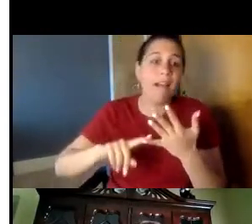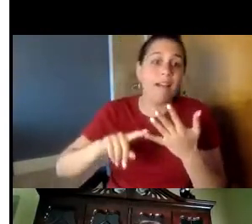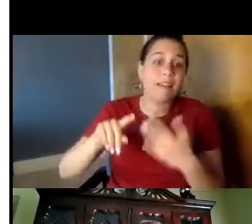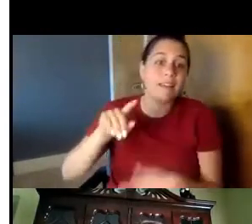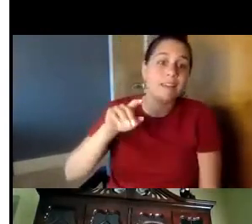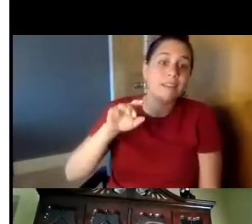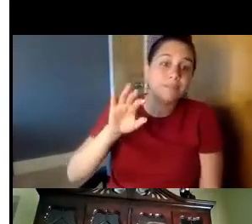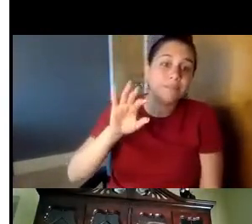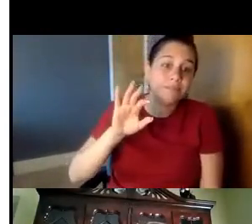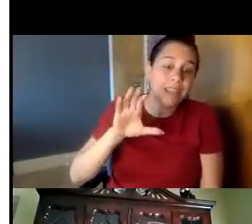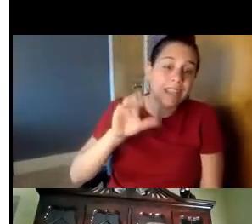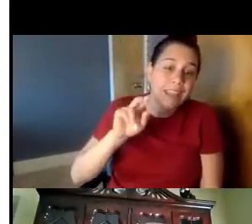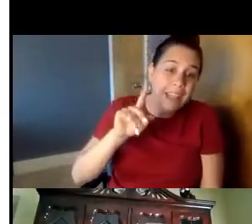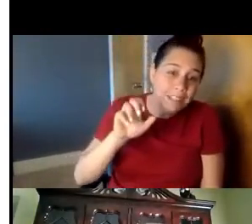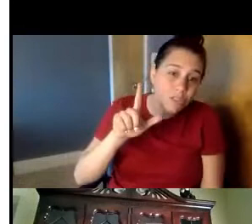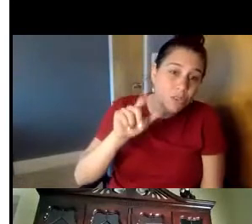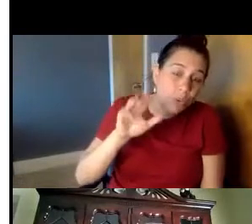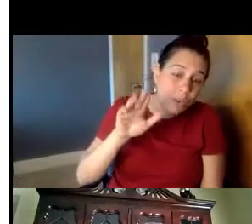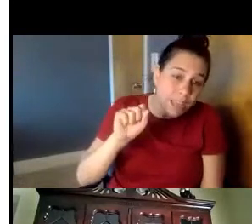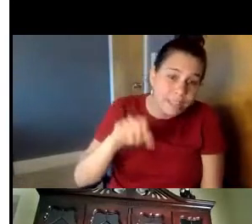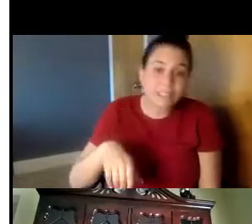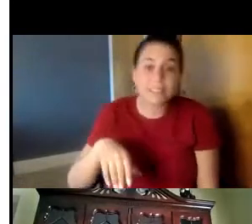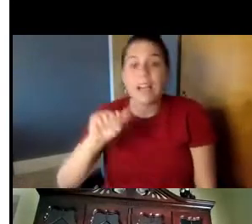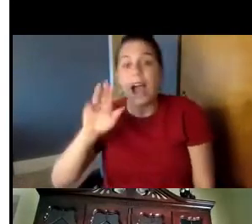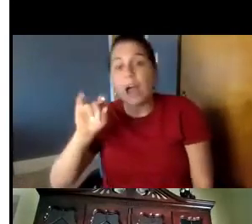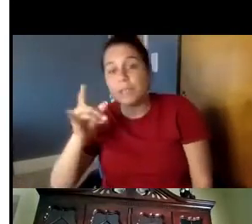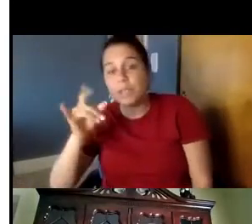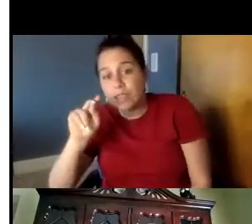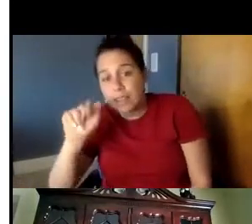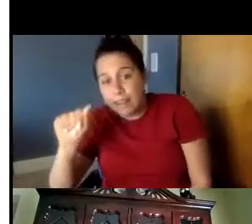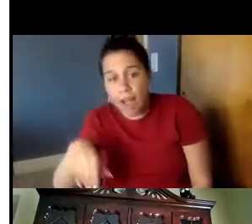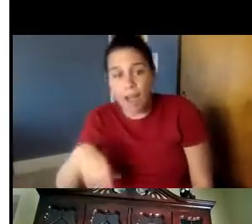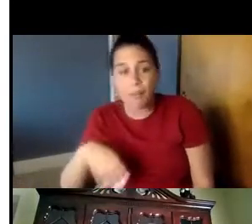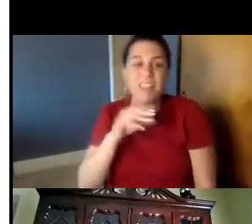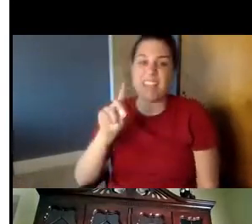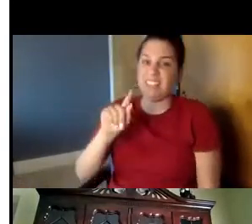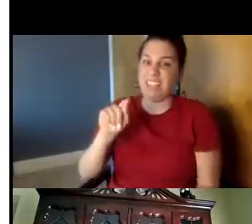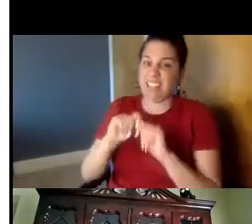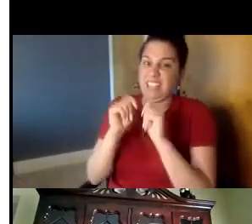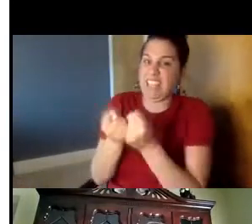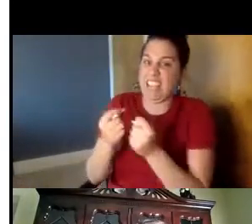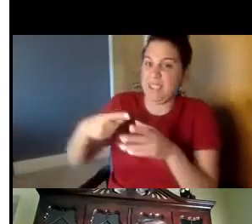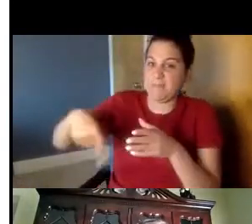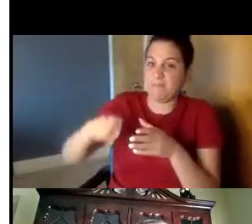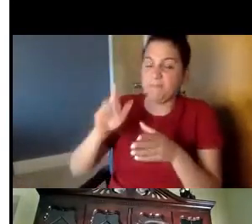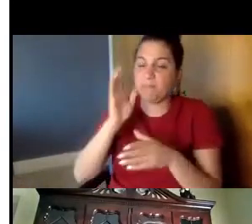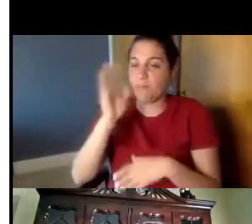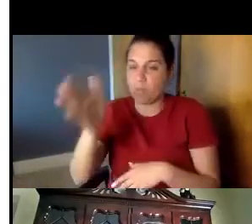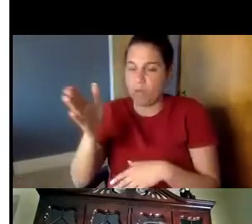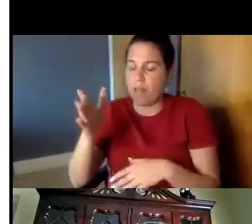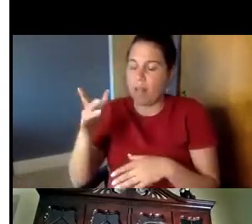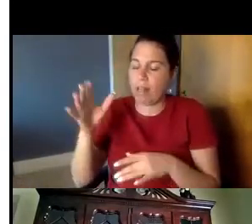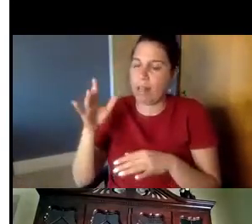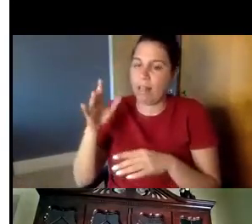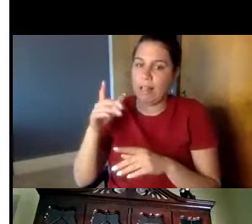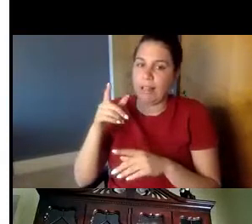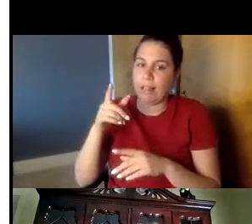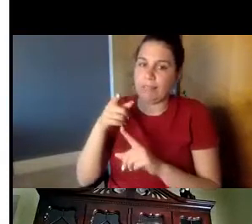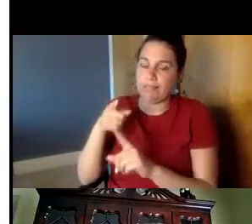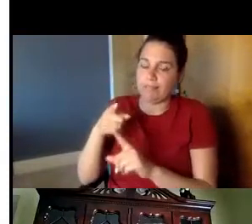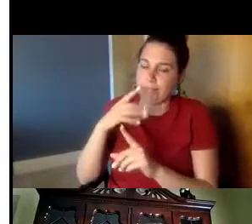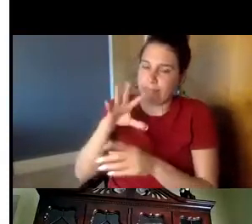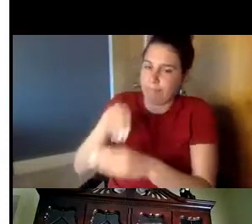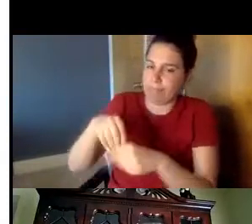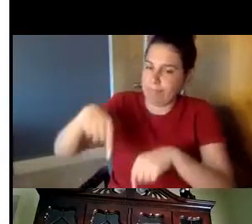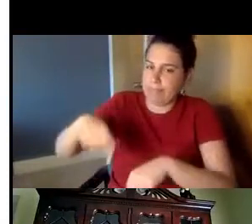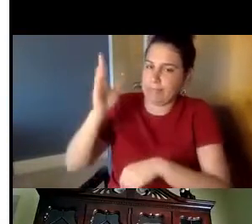them. Also, thanks to the data team that put together the data I'm going to be sharing with you today, Shuya Kai, Shan Gao,